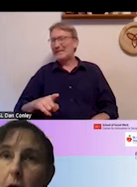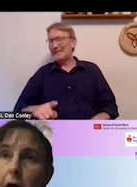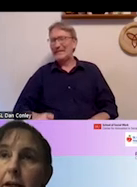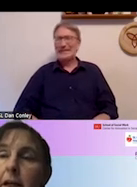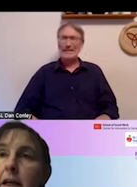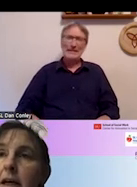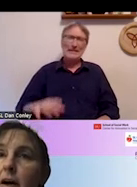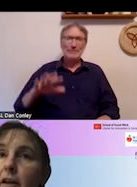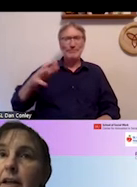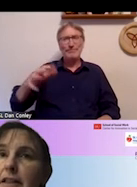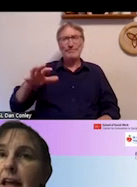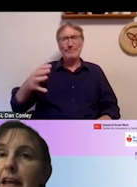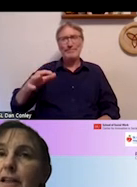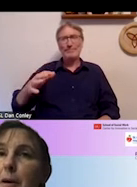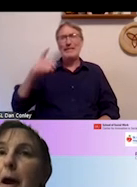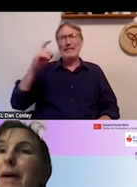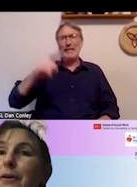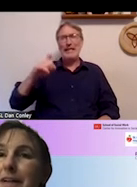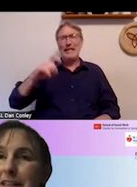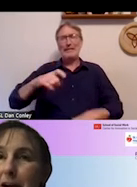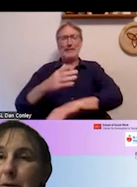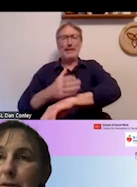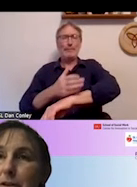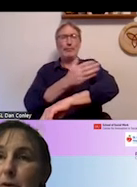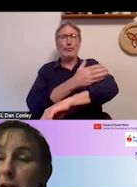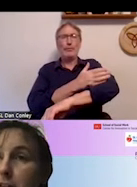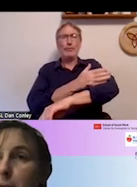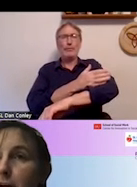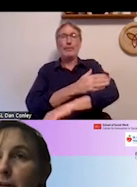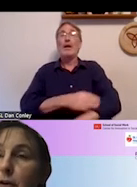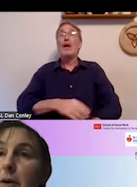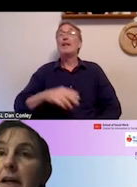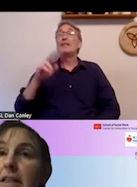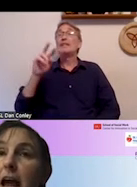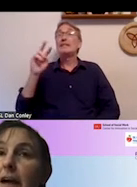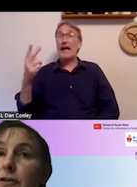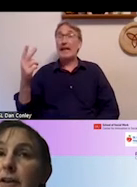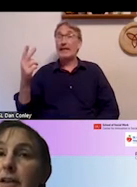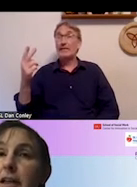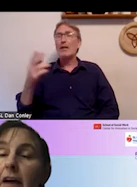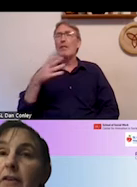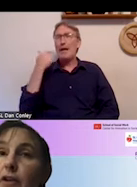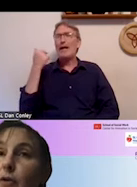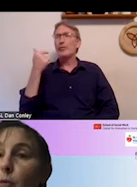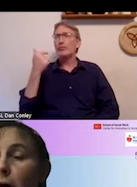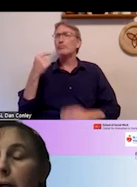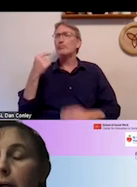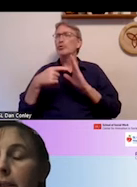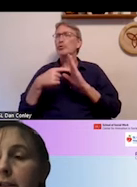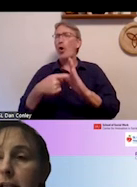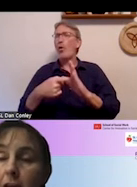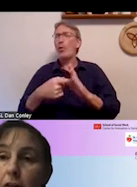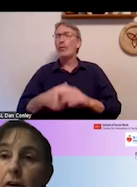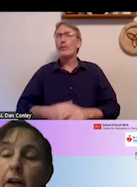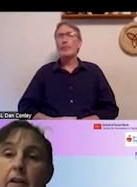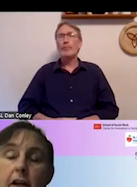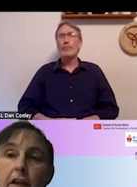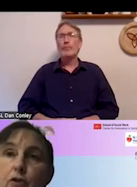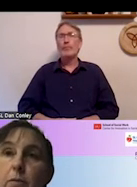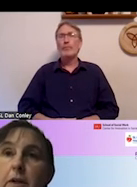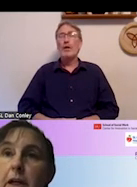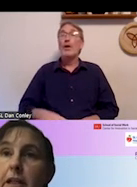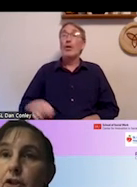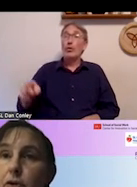other one, let's say, is a better example. And so we're going to spend a few minutes after this having you work together